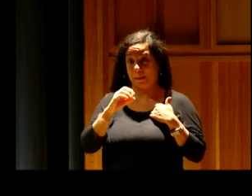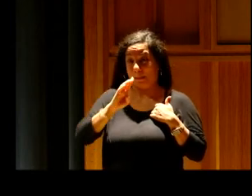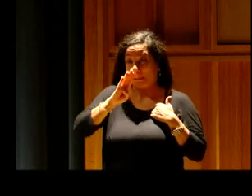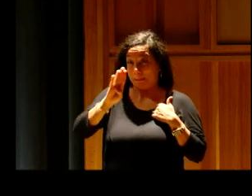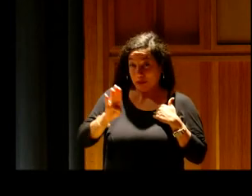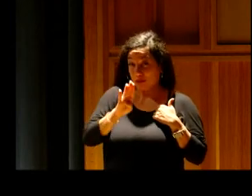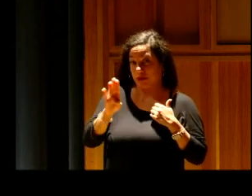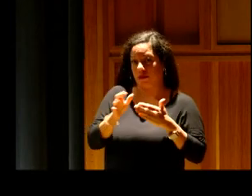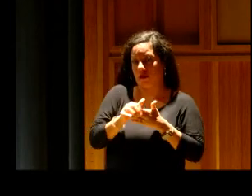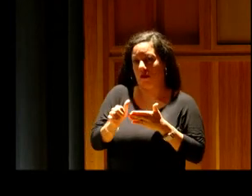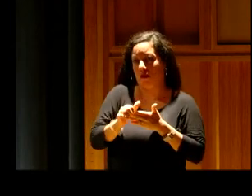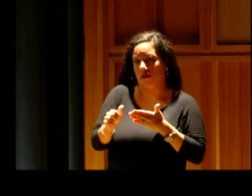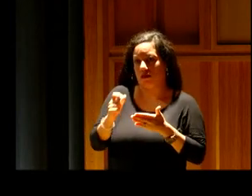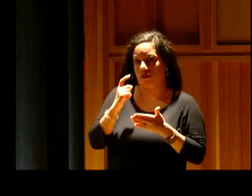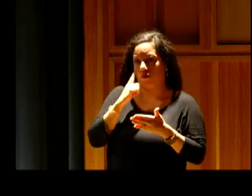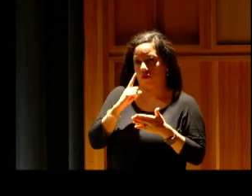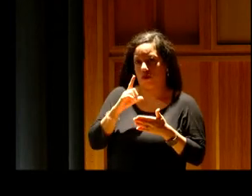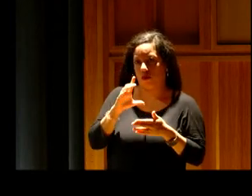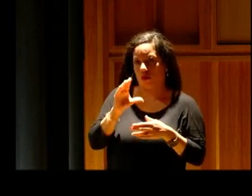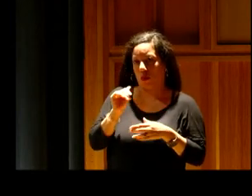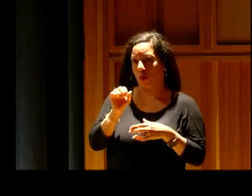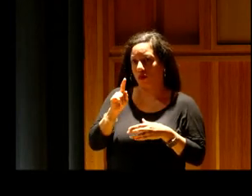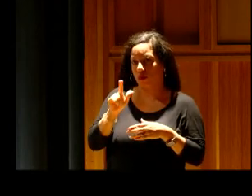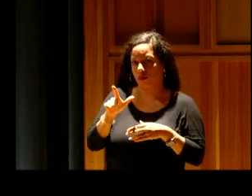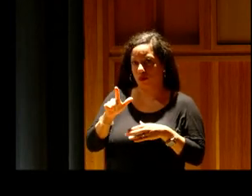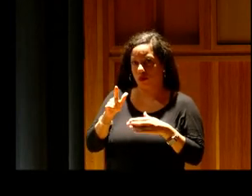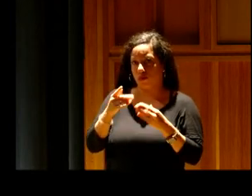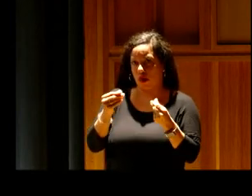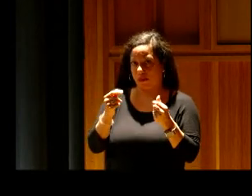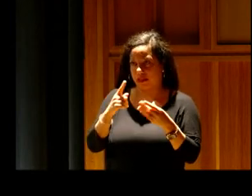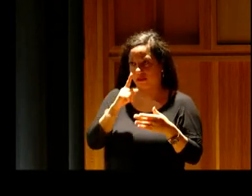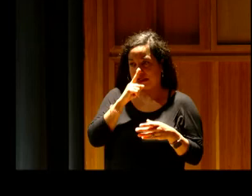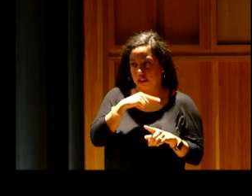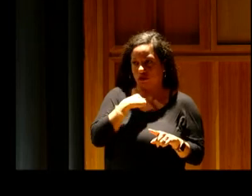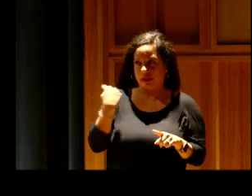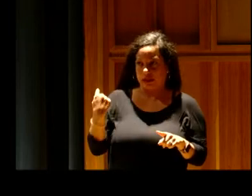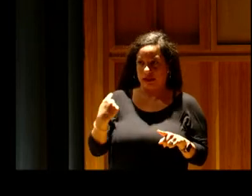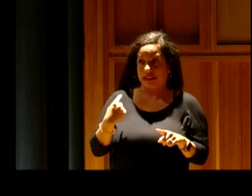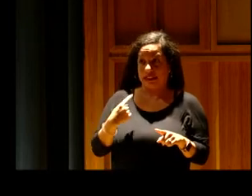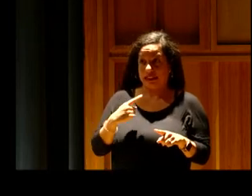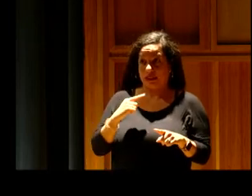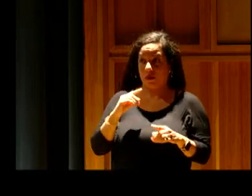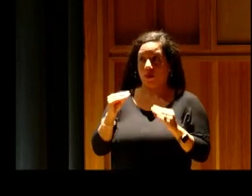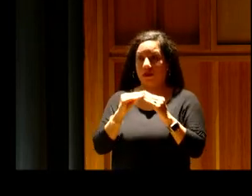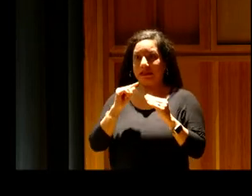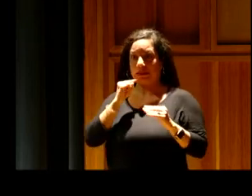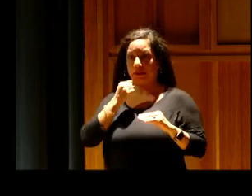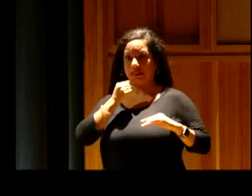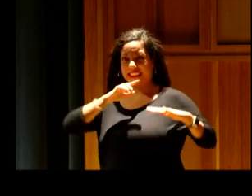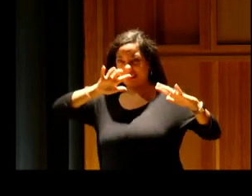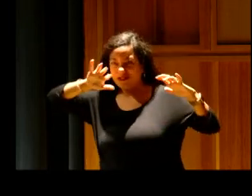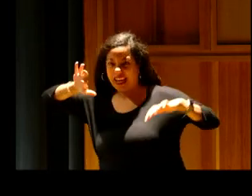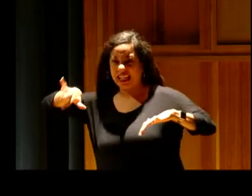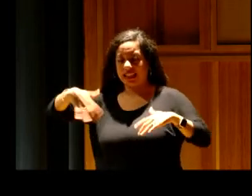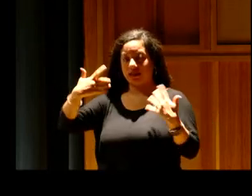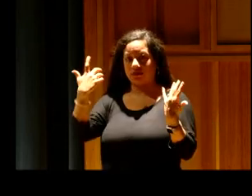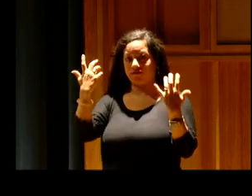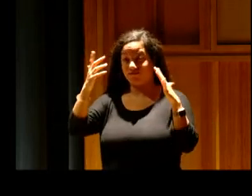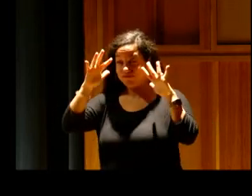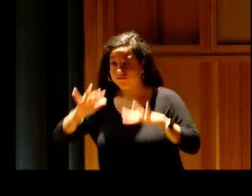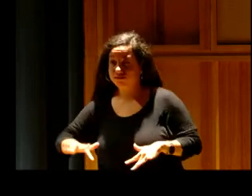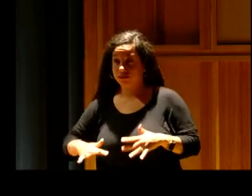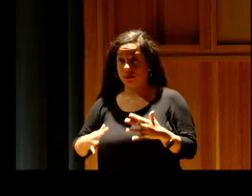at risk. Extreme precipitation events are becoming more and more common and